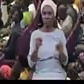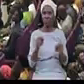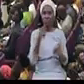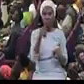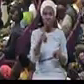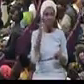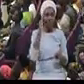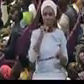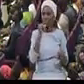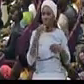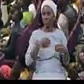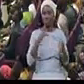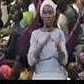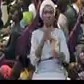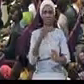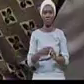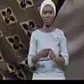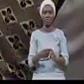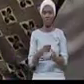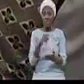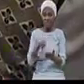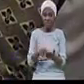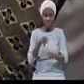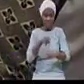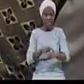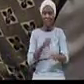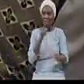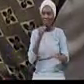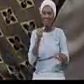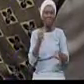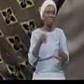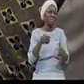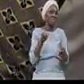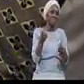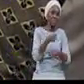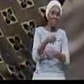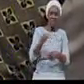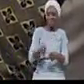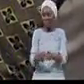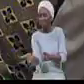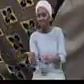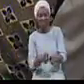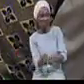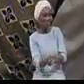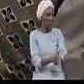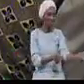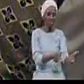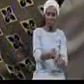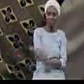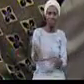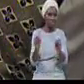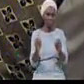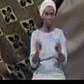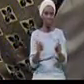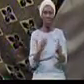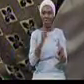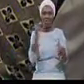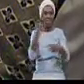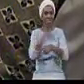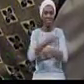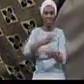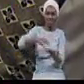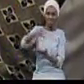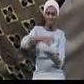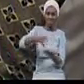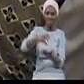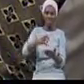It's not the day for wondering. You will not wonder. It's not the day for confusion. There will be no confusion in your heart.